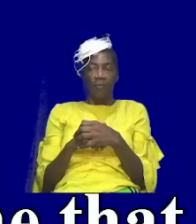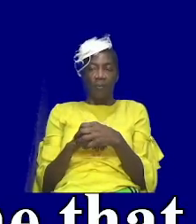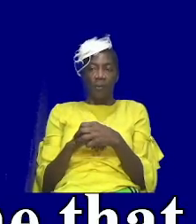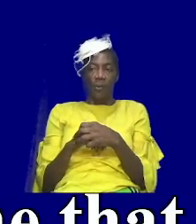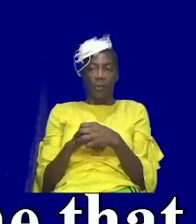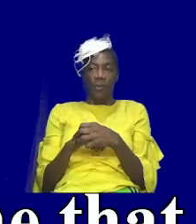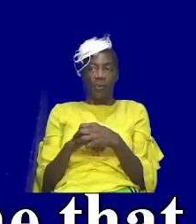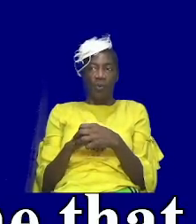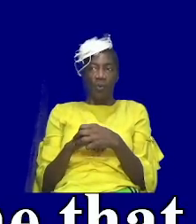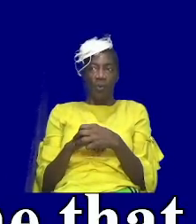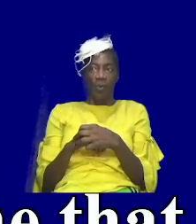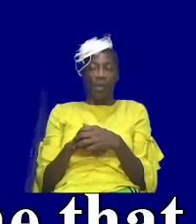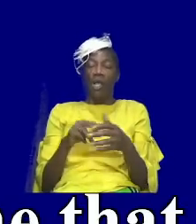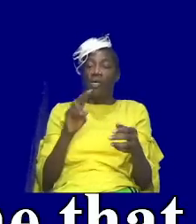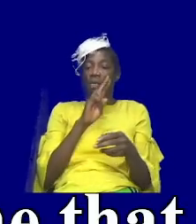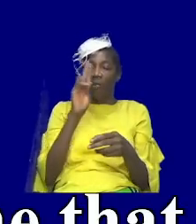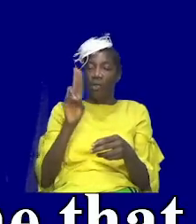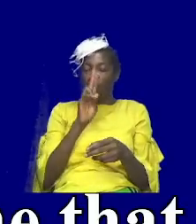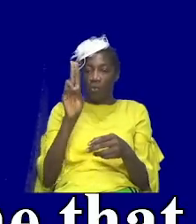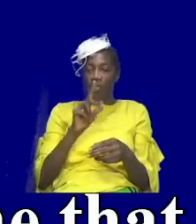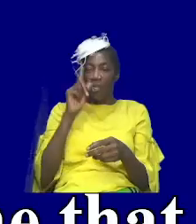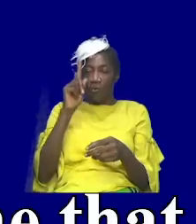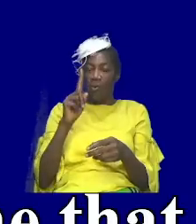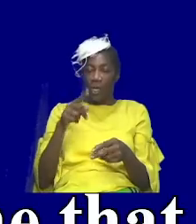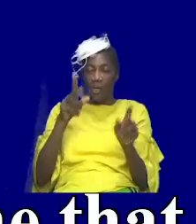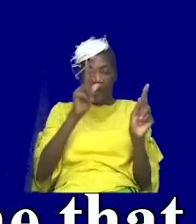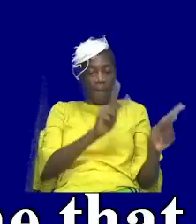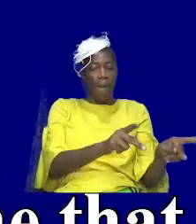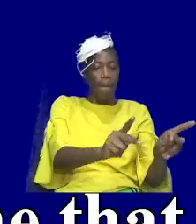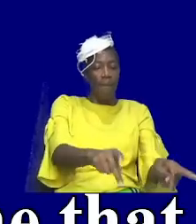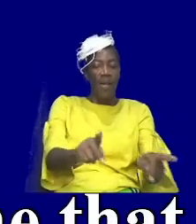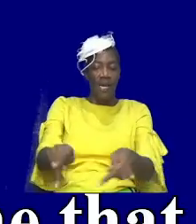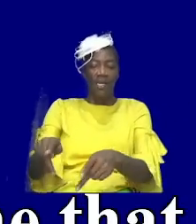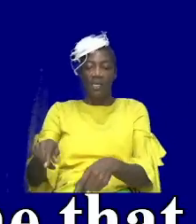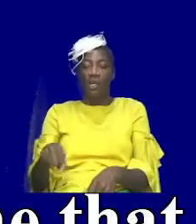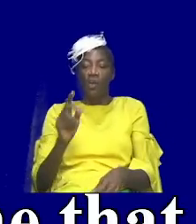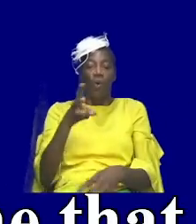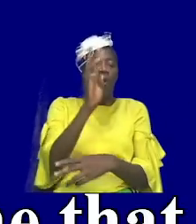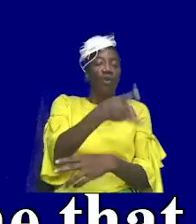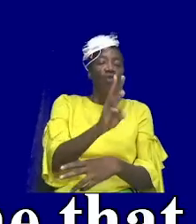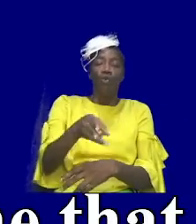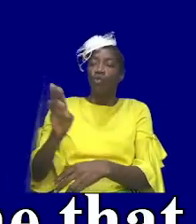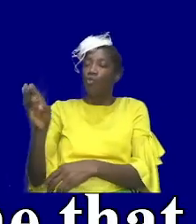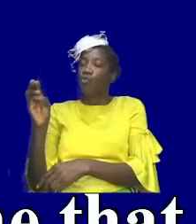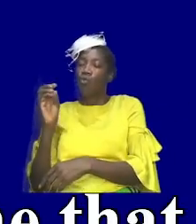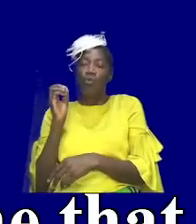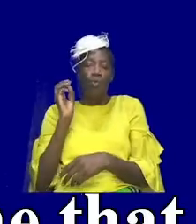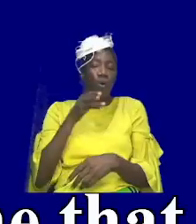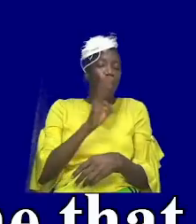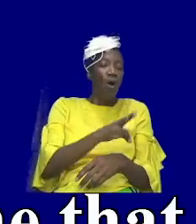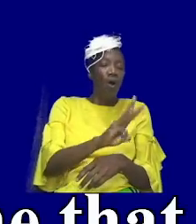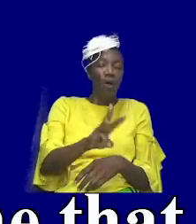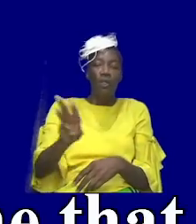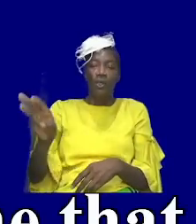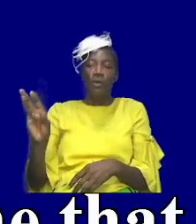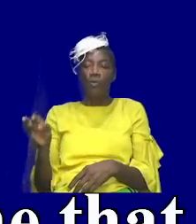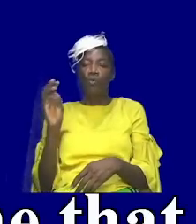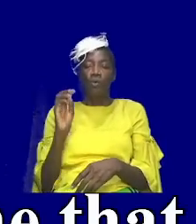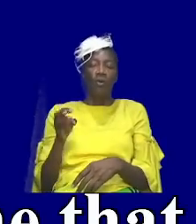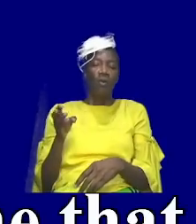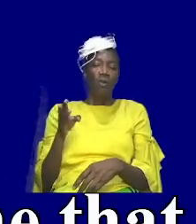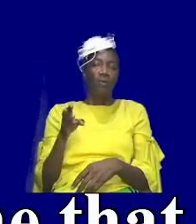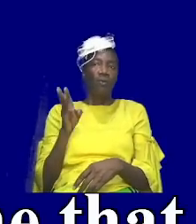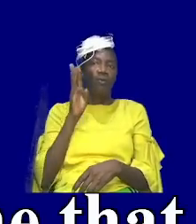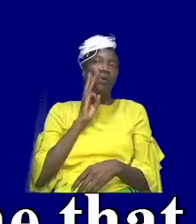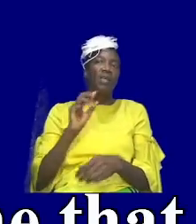metaphor here. Either one plant, one water it, and every man shall receive his own reward according to his labor. So he's